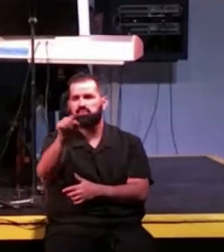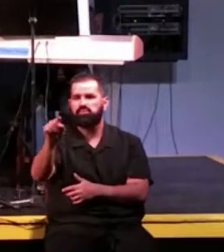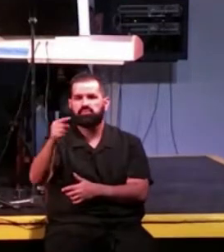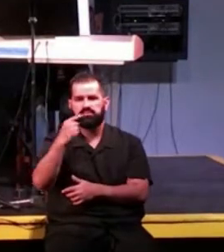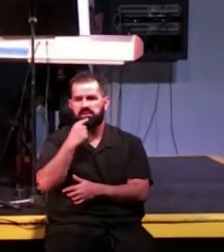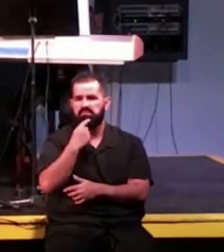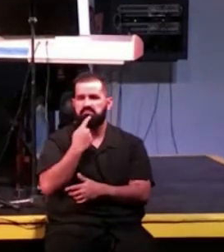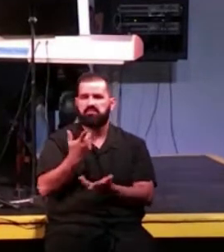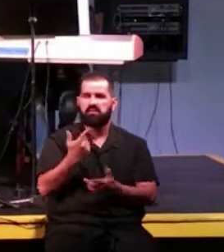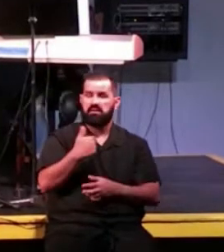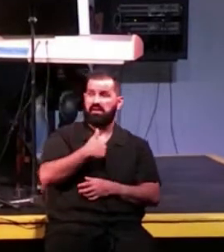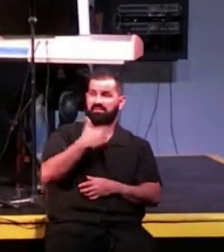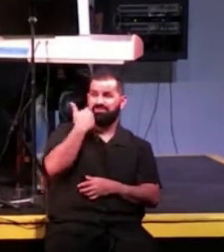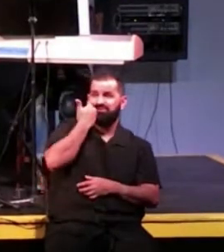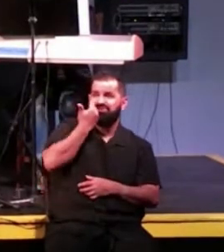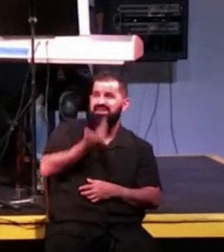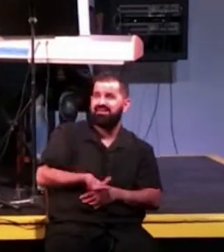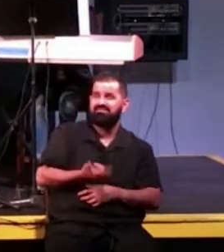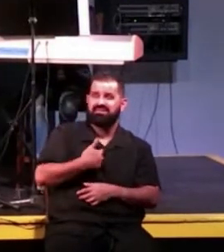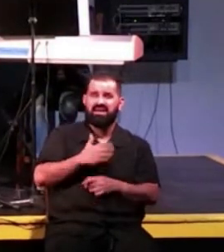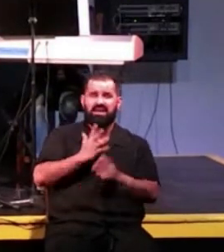I'm ashamed of my past.